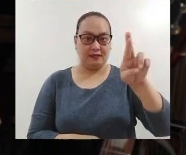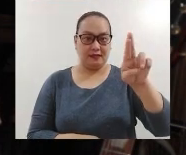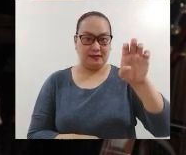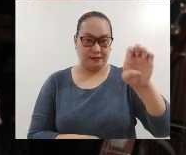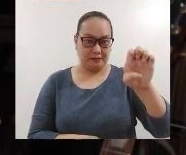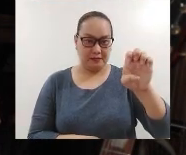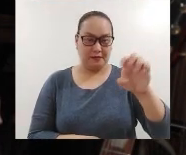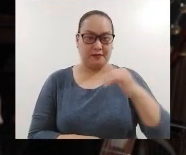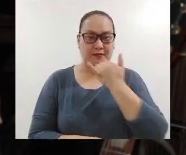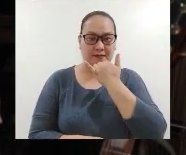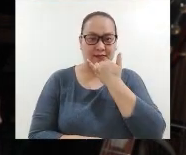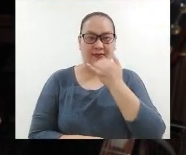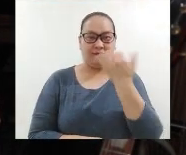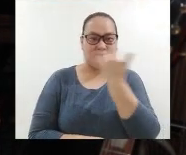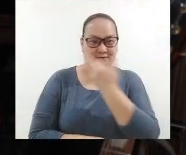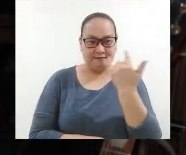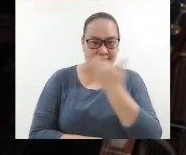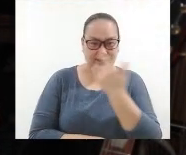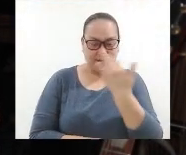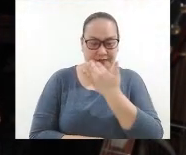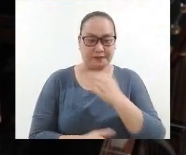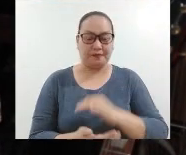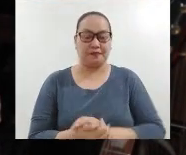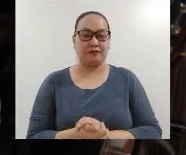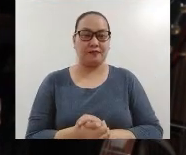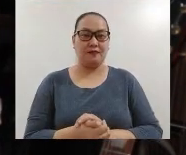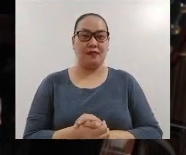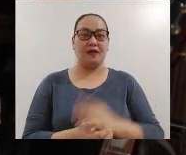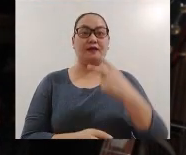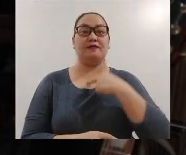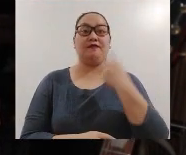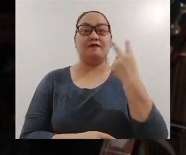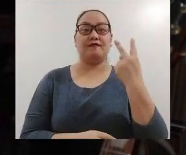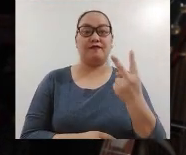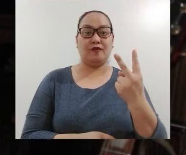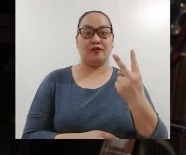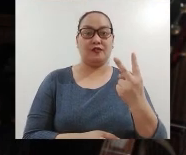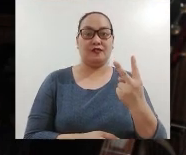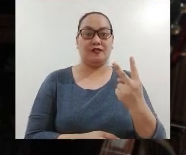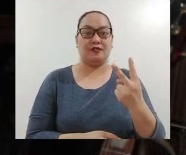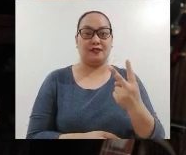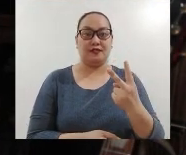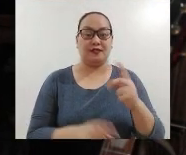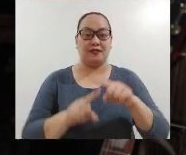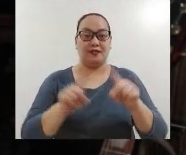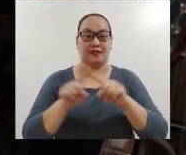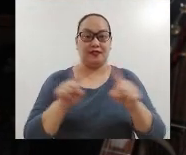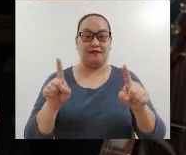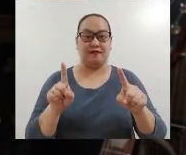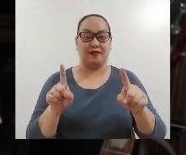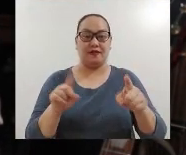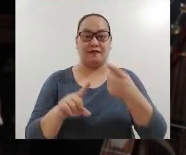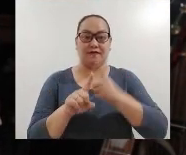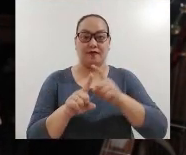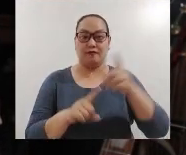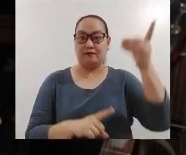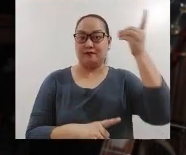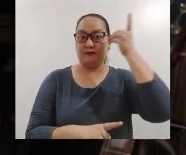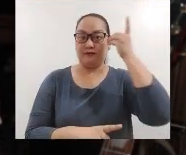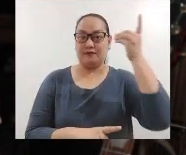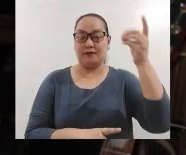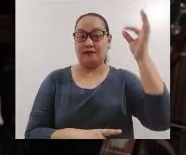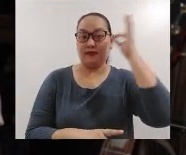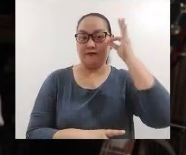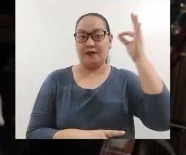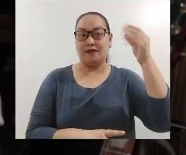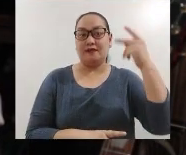timbre. My voice is totally different from the voice of Fer, Nan, and Dino. Same thing is true with the